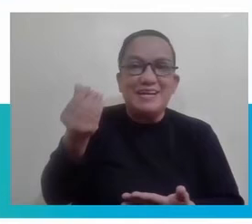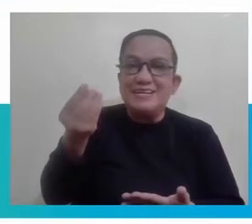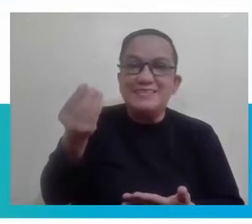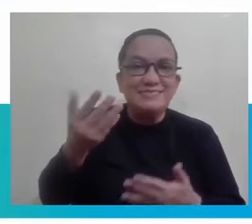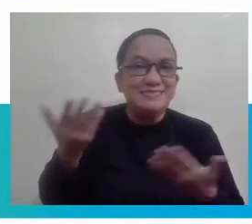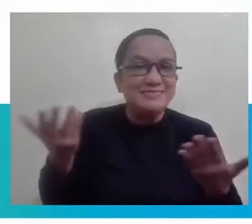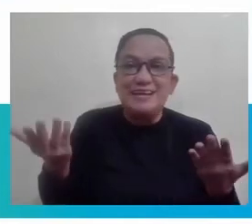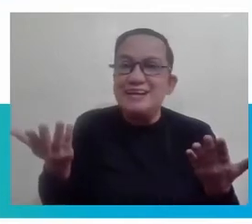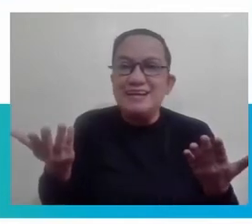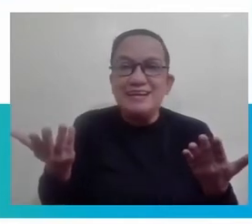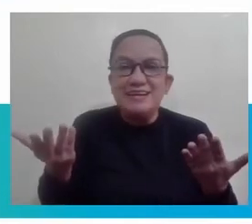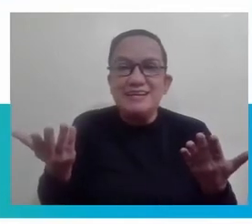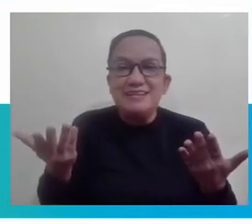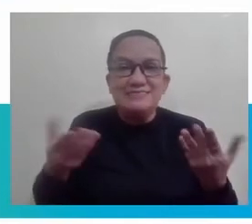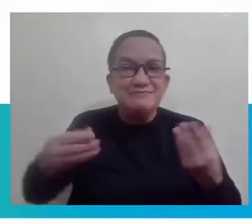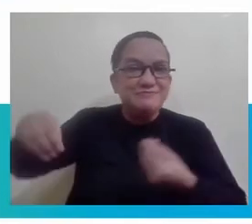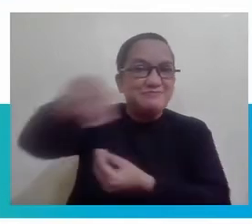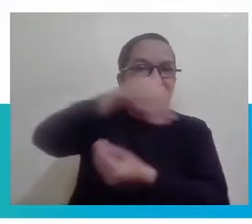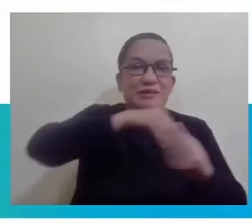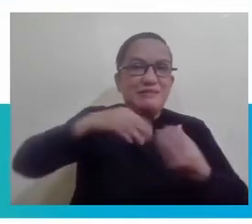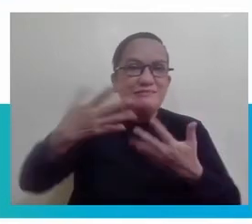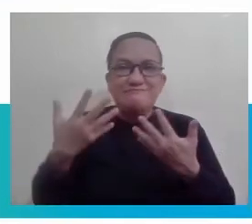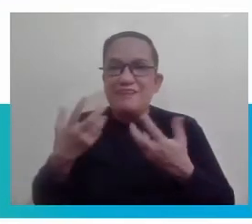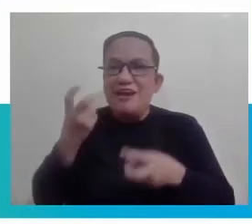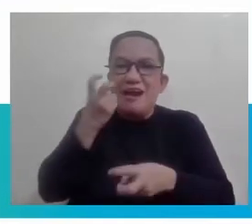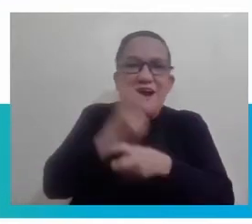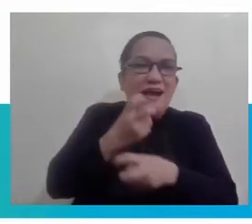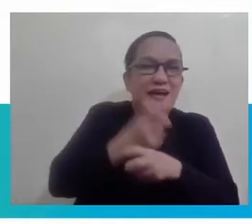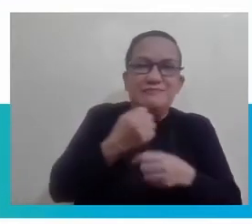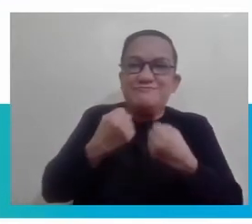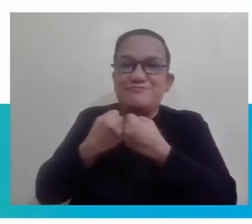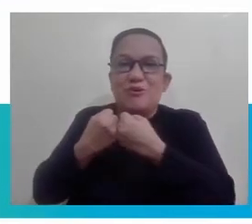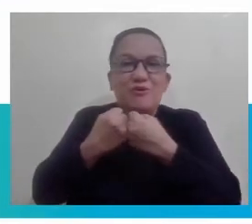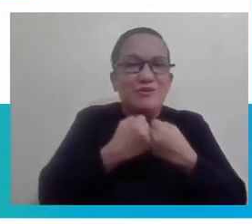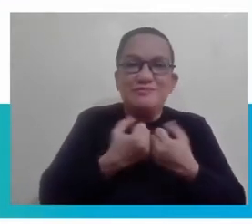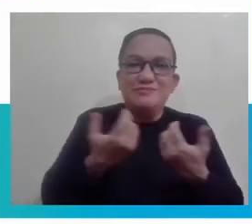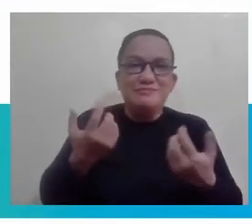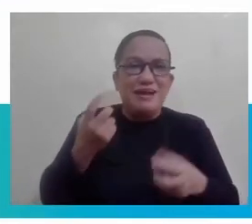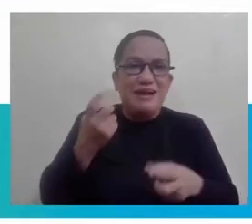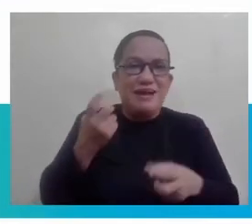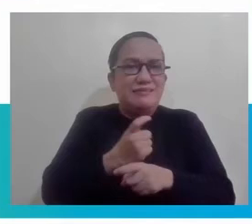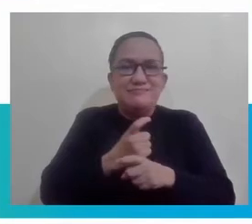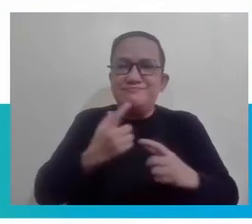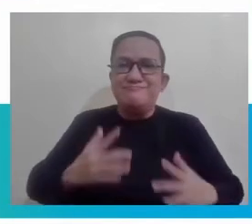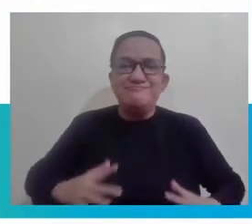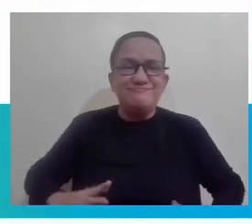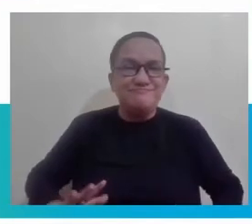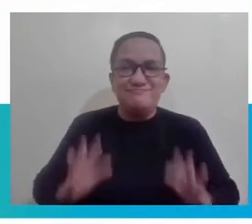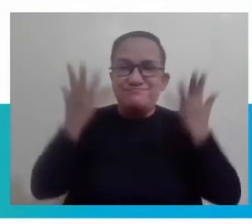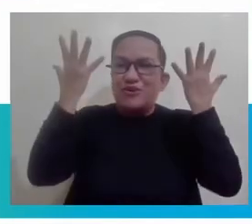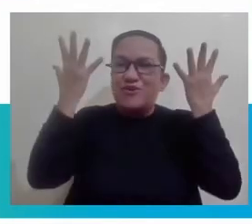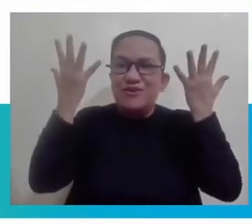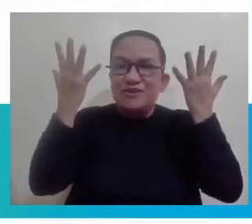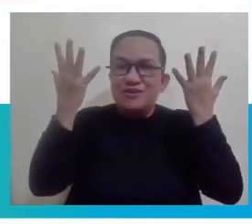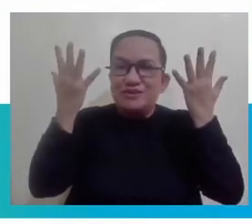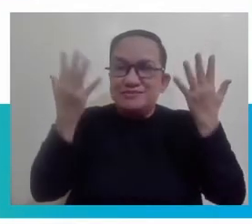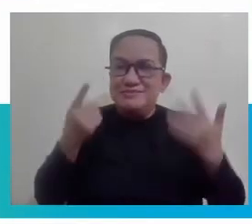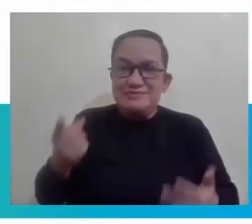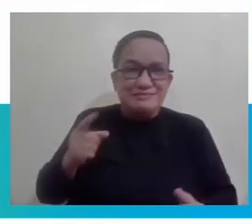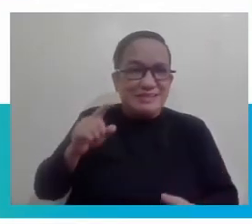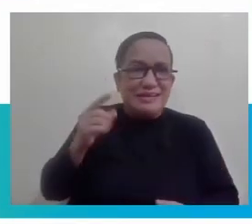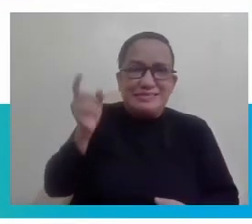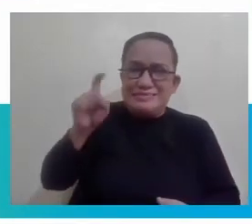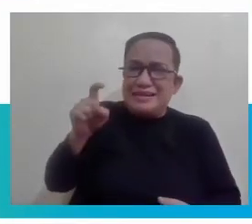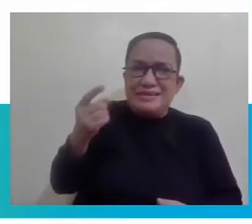very hard because when we get the money, we can support our family needs and